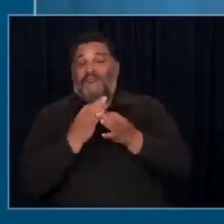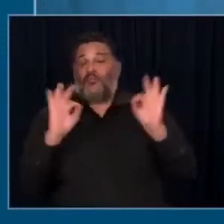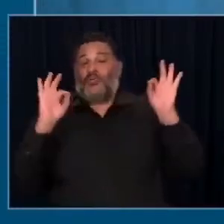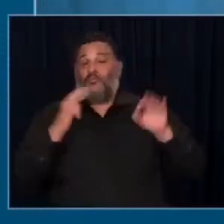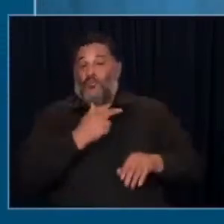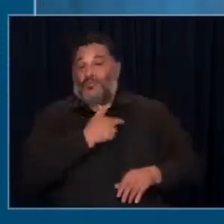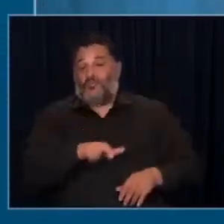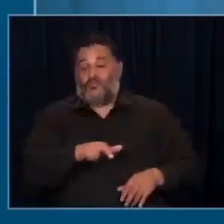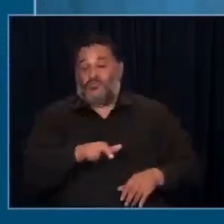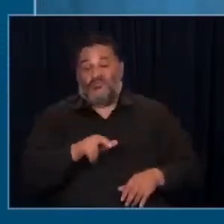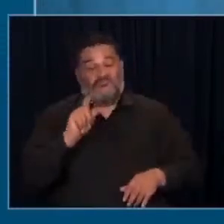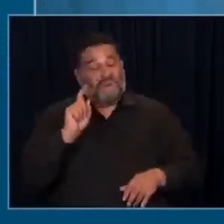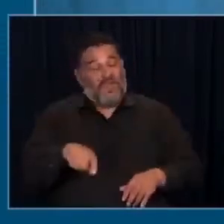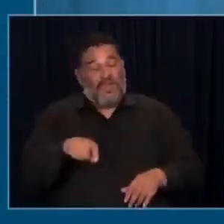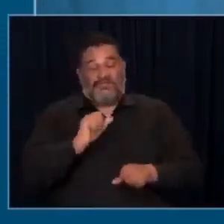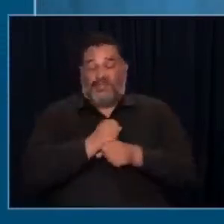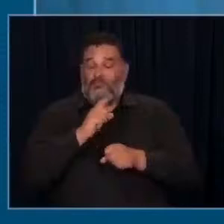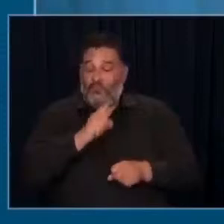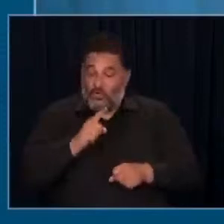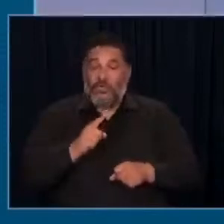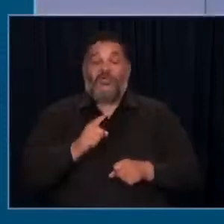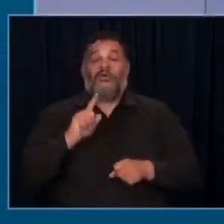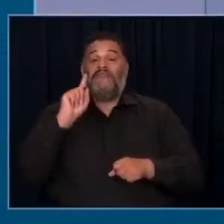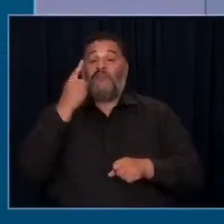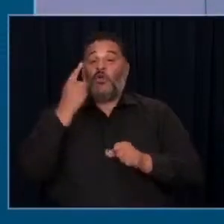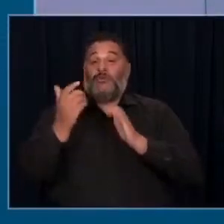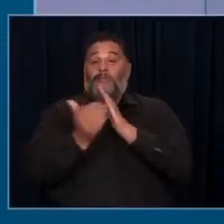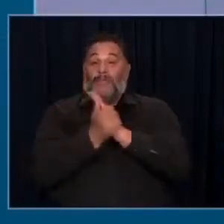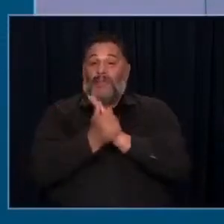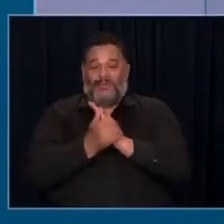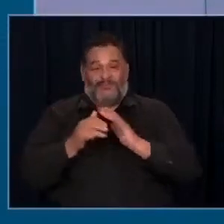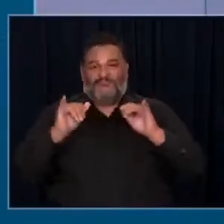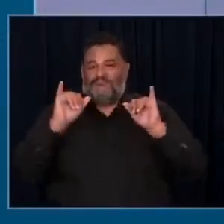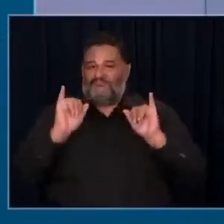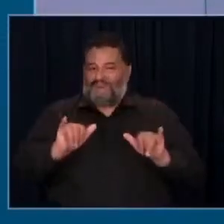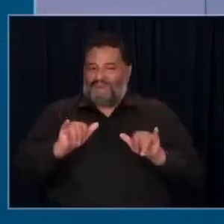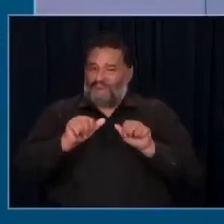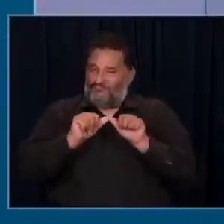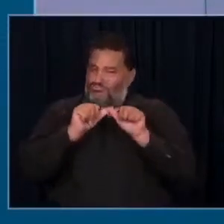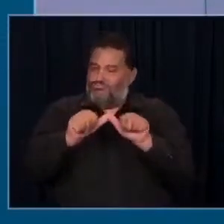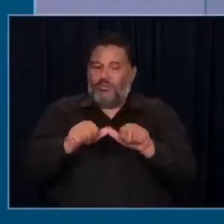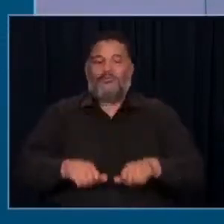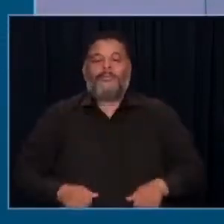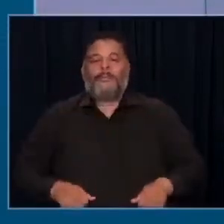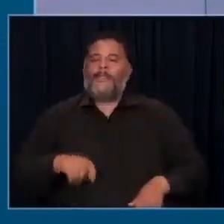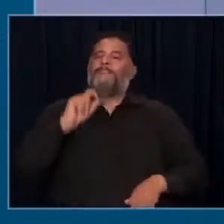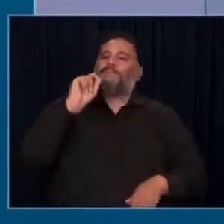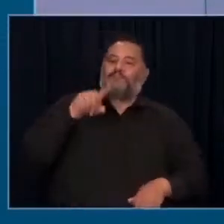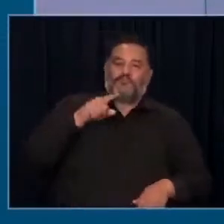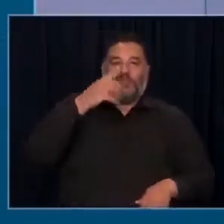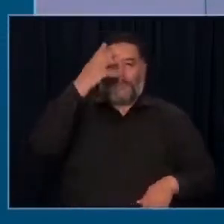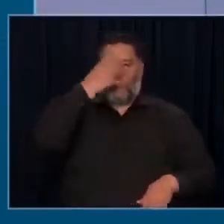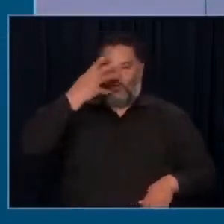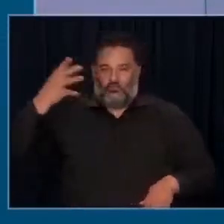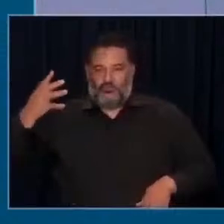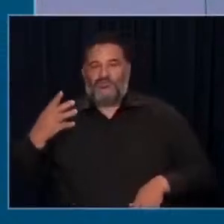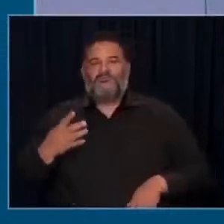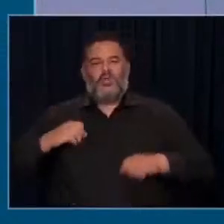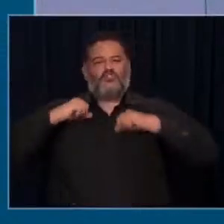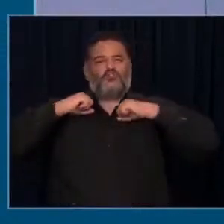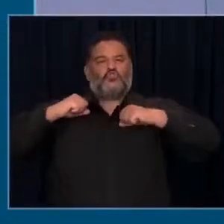First Amendment is intact. On immigration, what does, to you, a secure border look